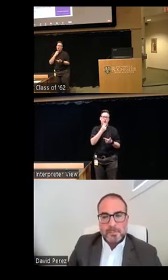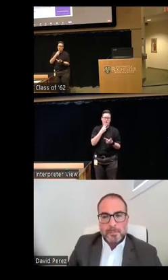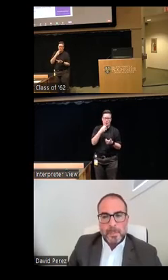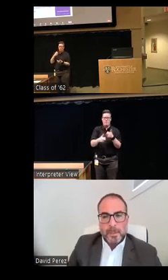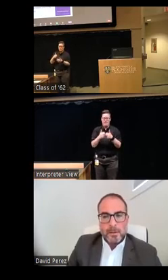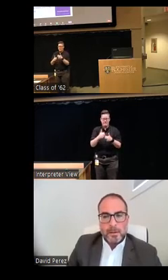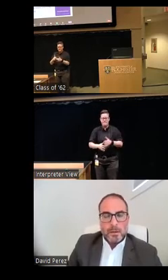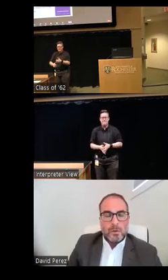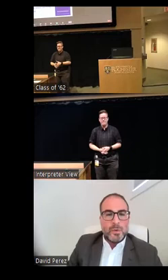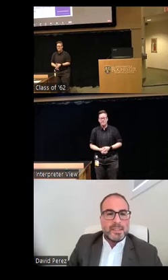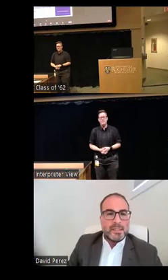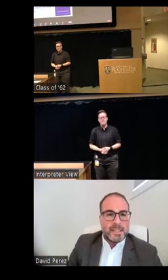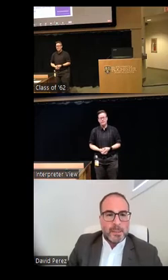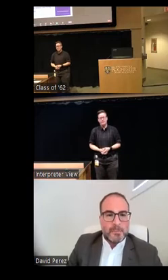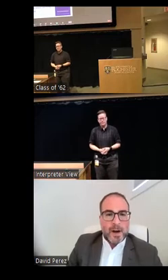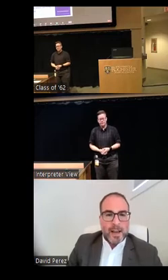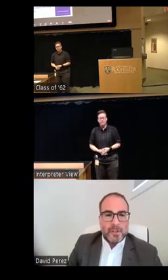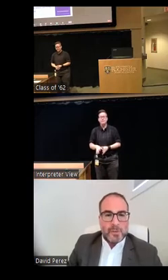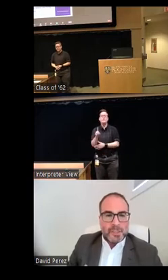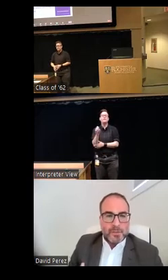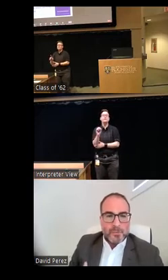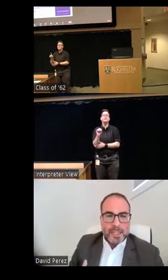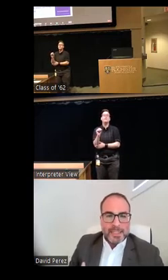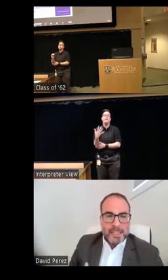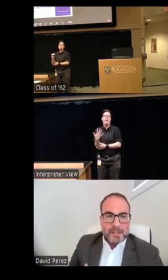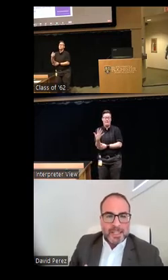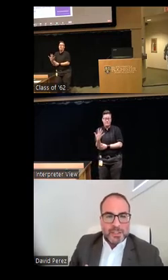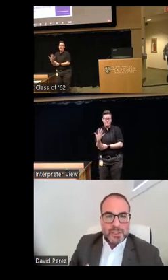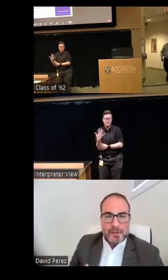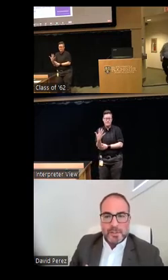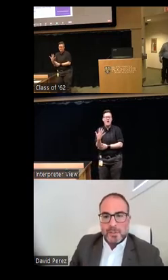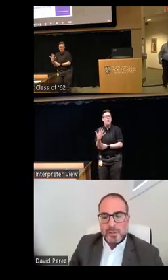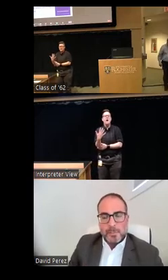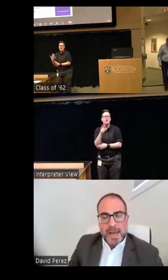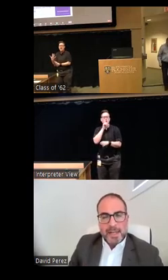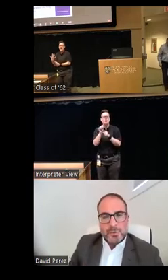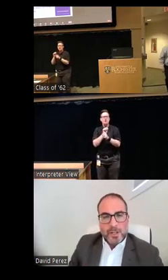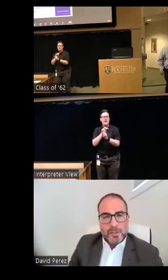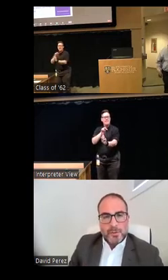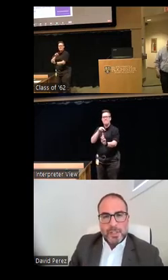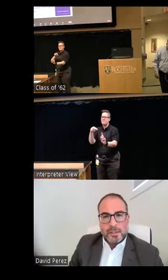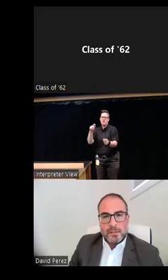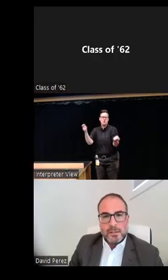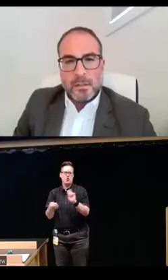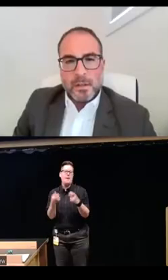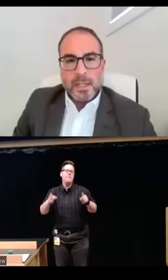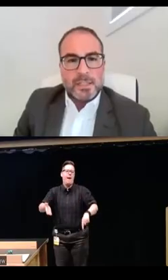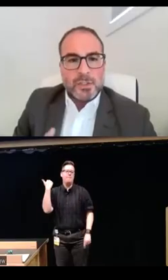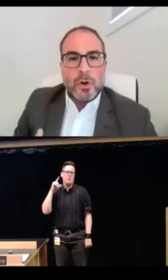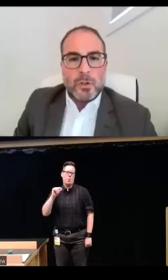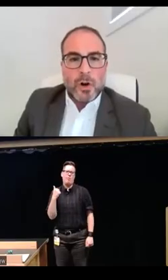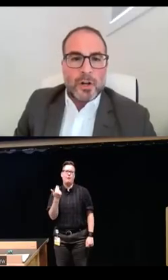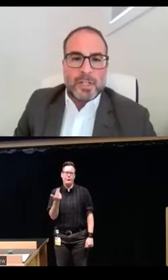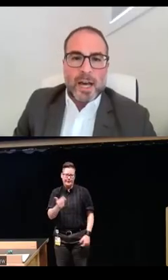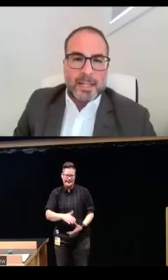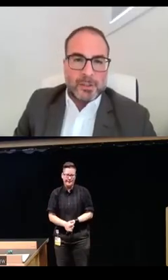disturbances. With the DSM-5, there was a really significant shift back in 2013. This is